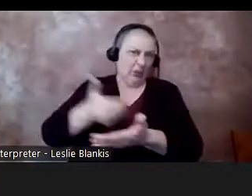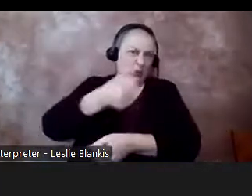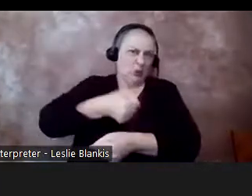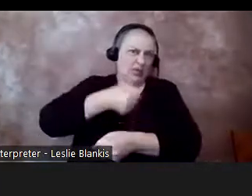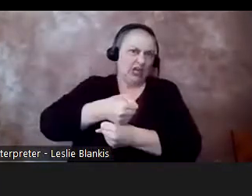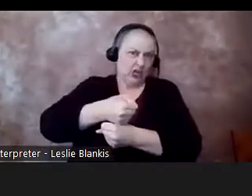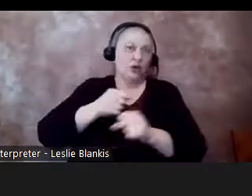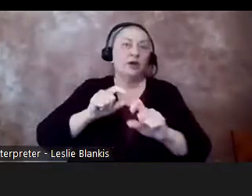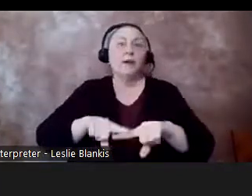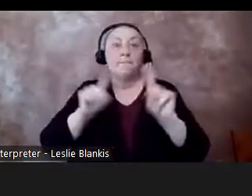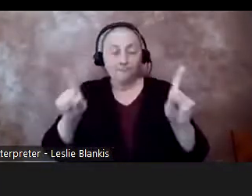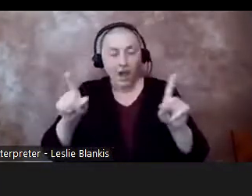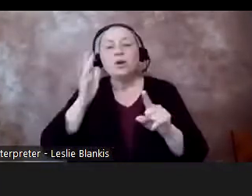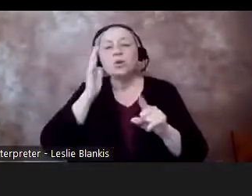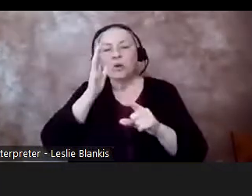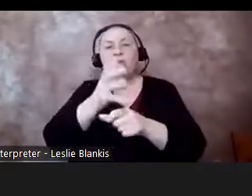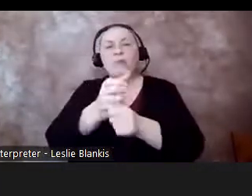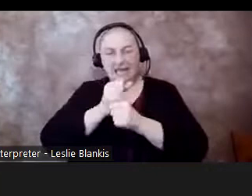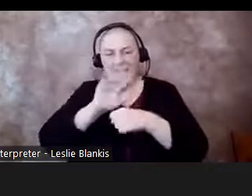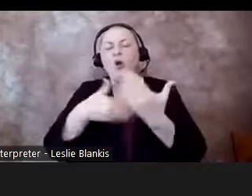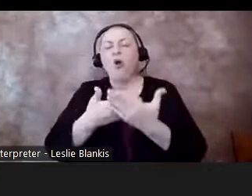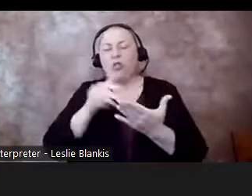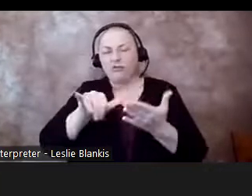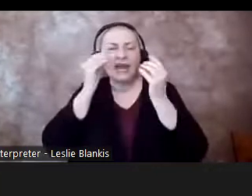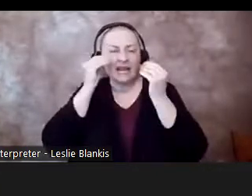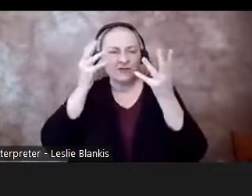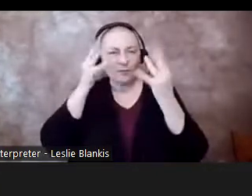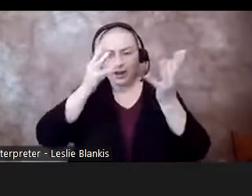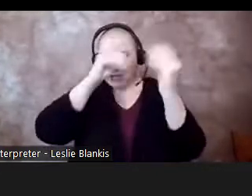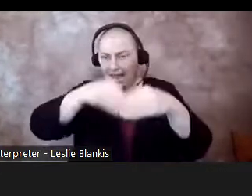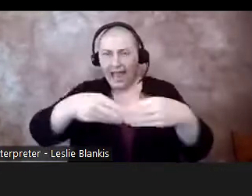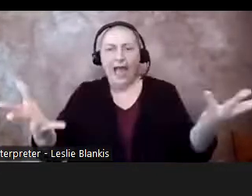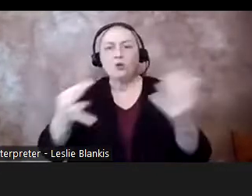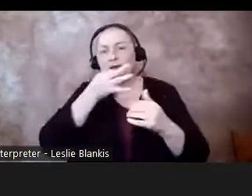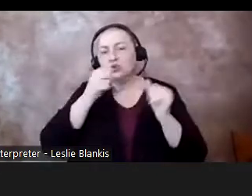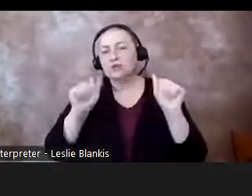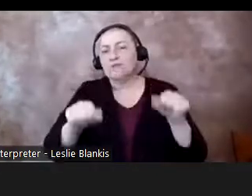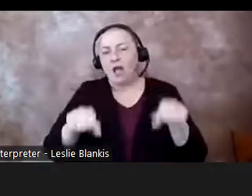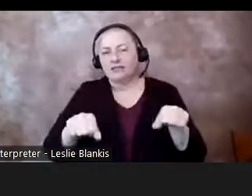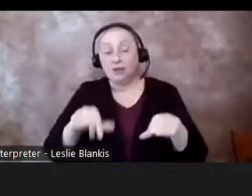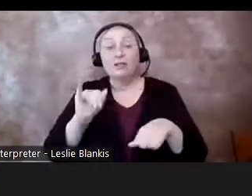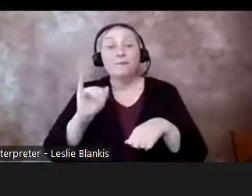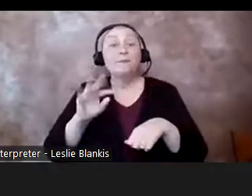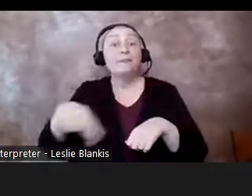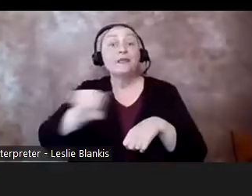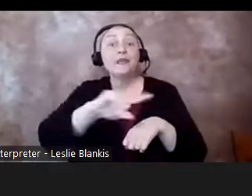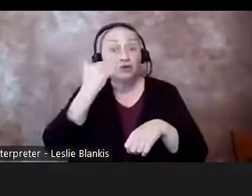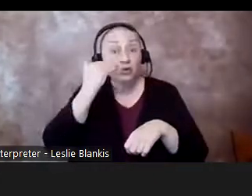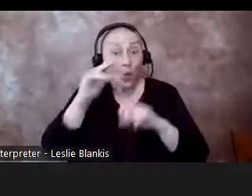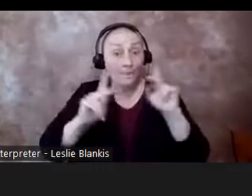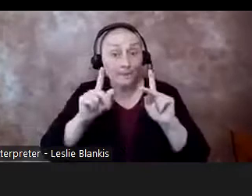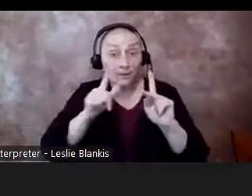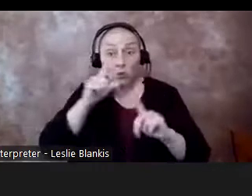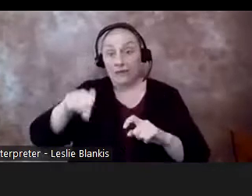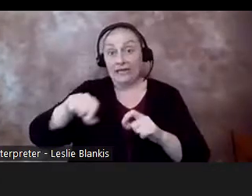But we'll be getting all that information out as soon as we possibly can. And if you guys know of people who need backup